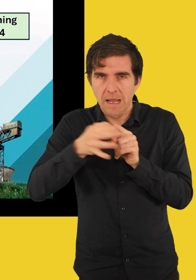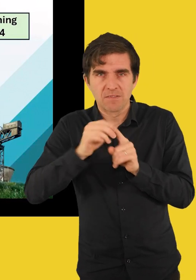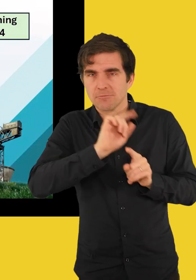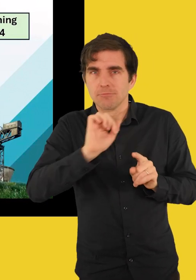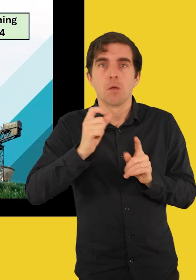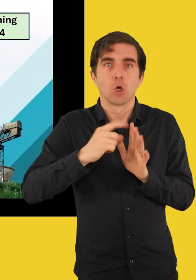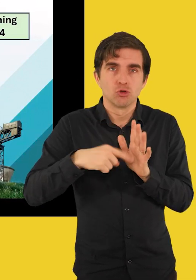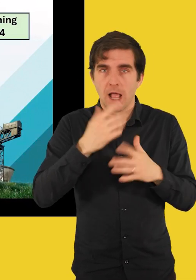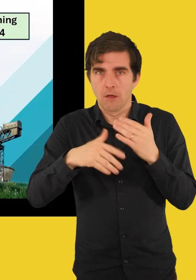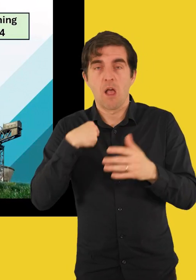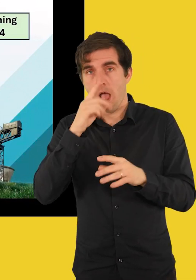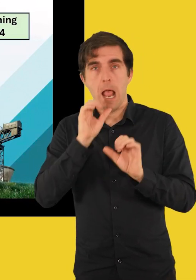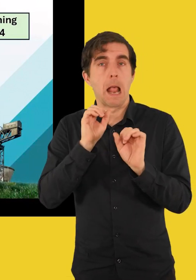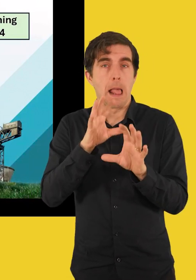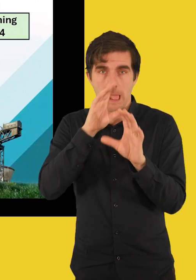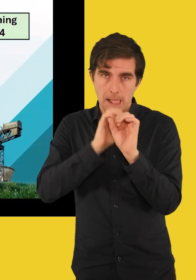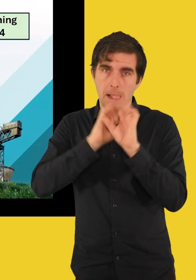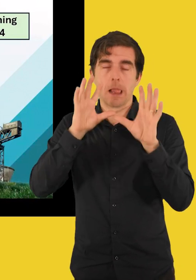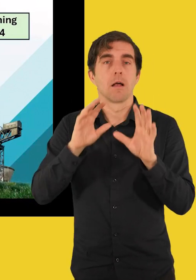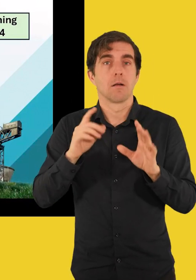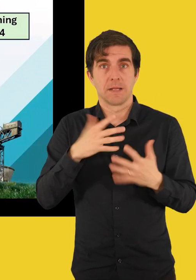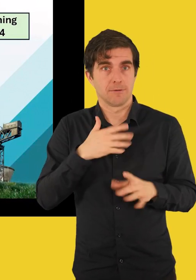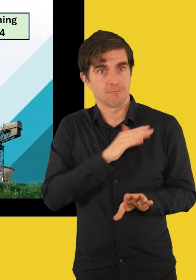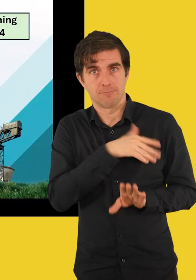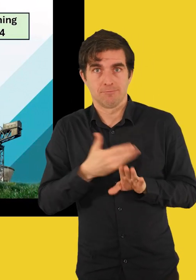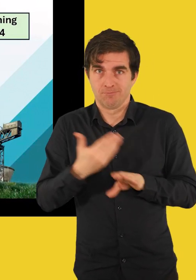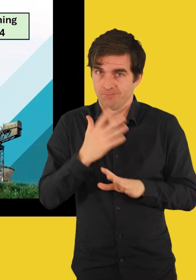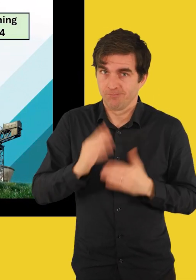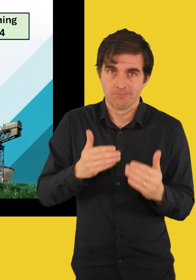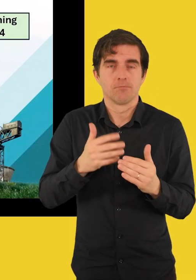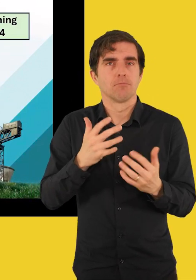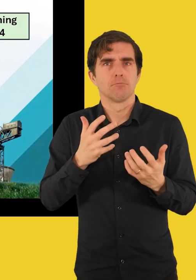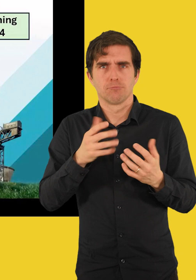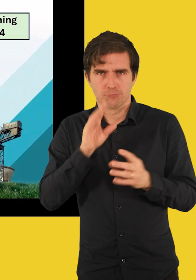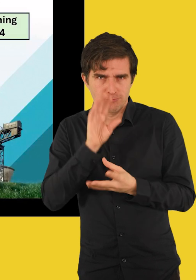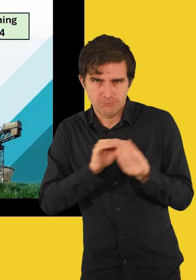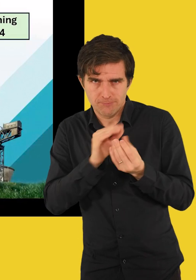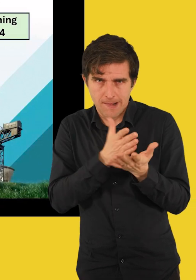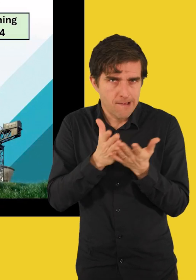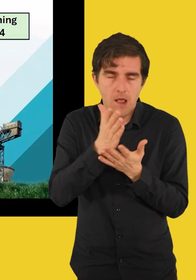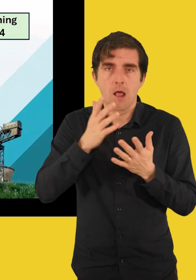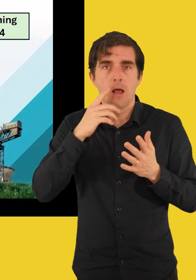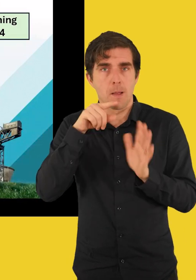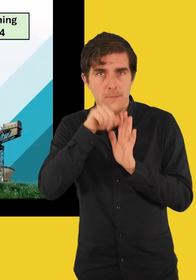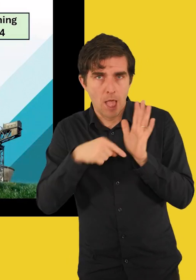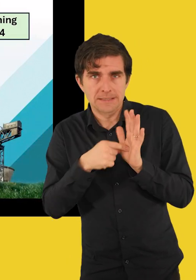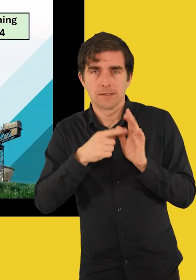with on specific projects. I can give you a sneak preview here of something that we've been doing where we've combined the mapping of policy actions from